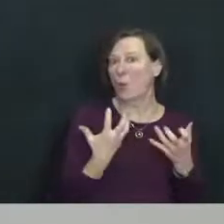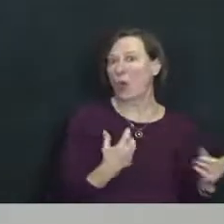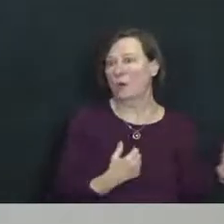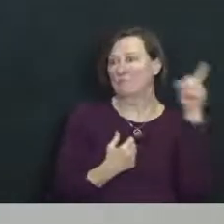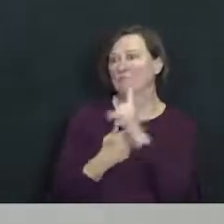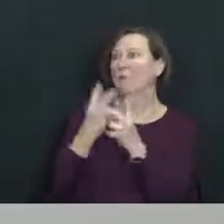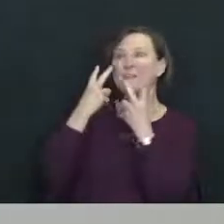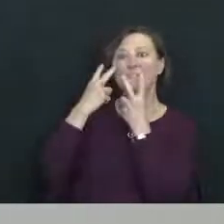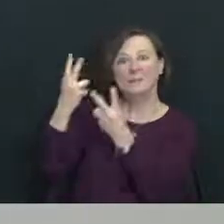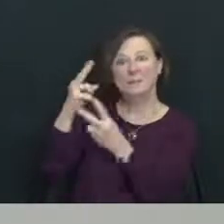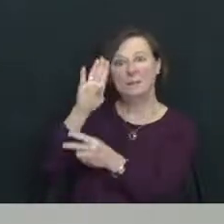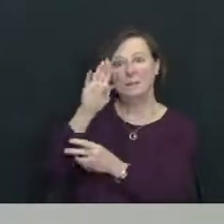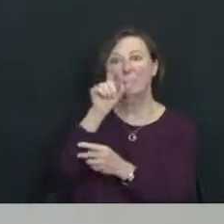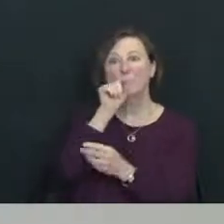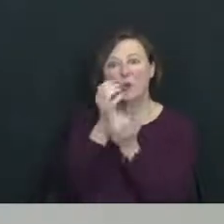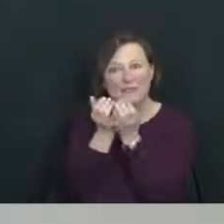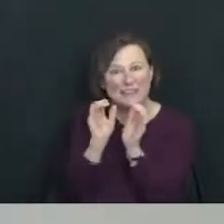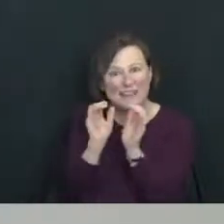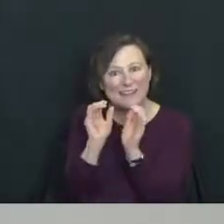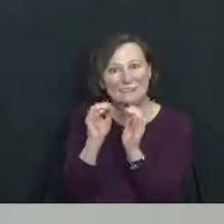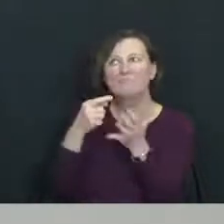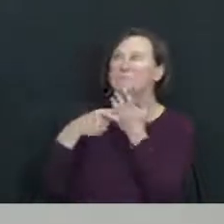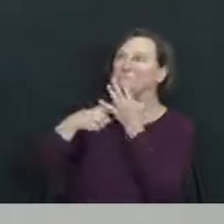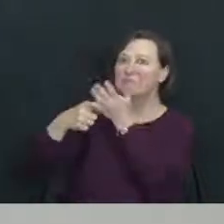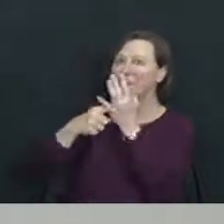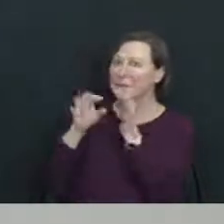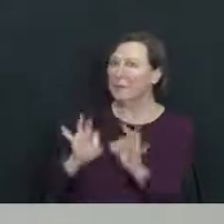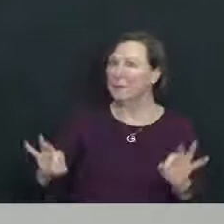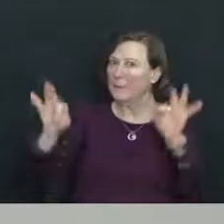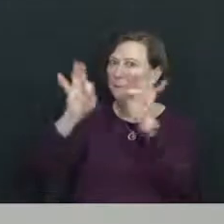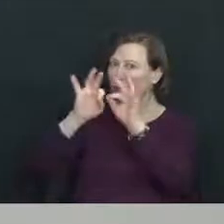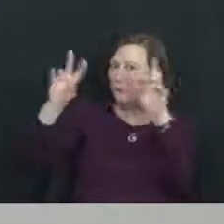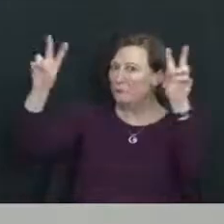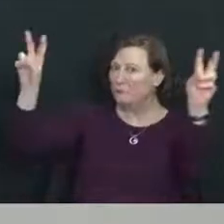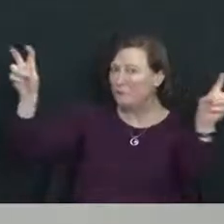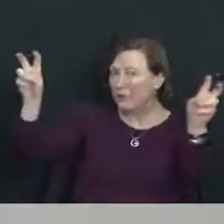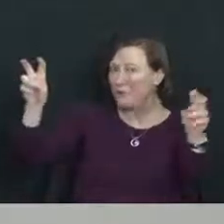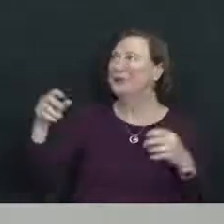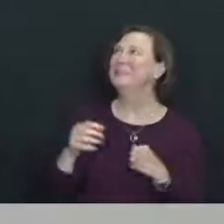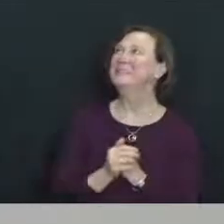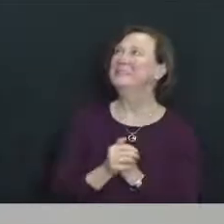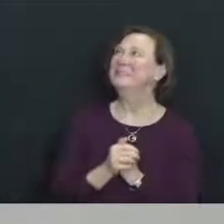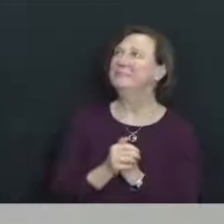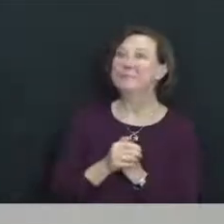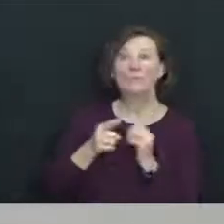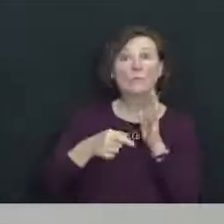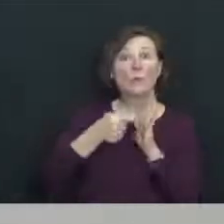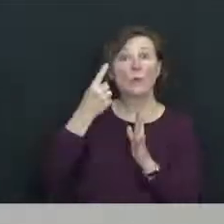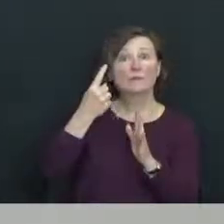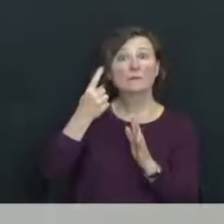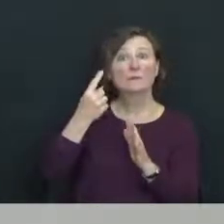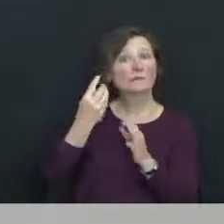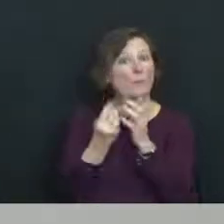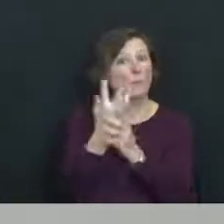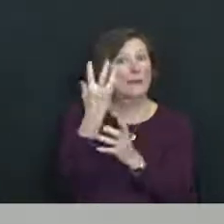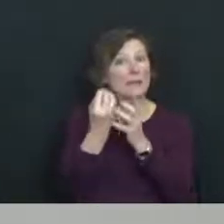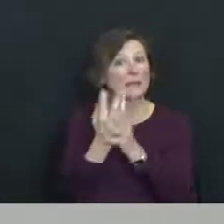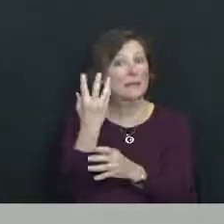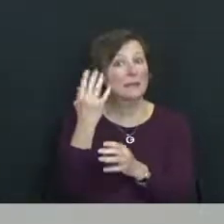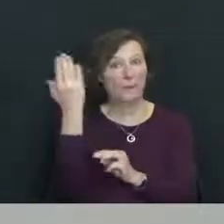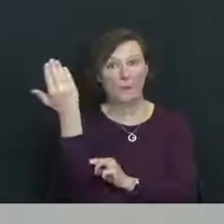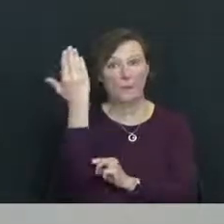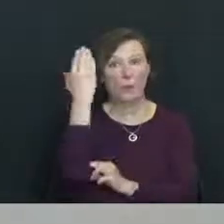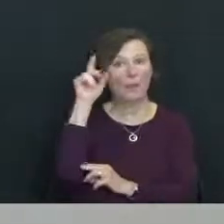Bird's Nest to discuss matters of importance. So, one spring morning, the governor set off to find